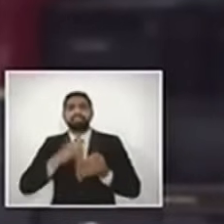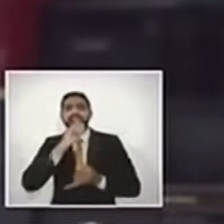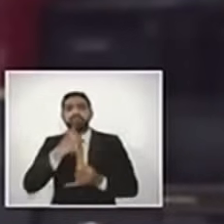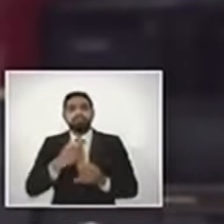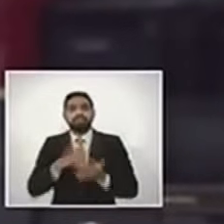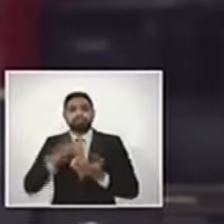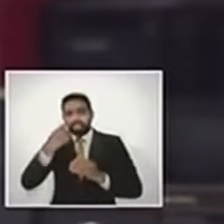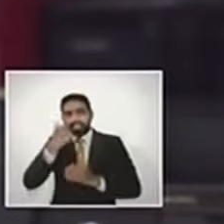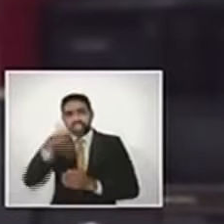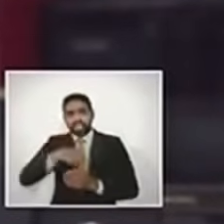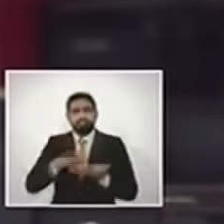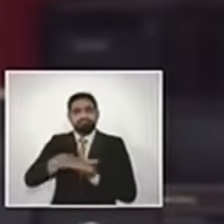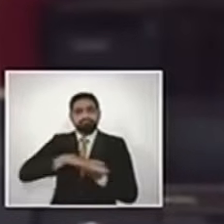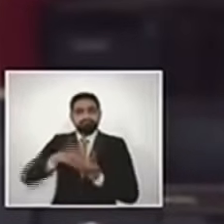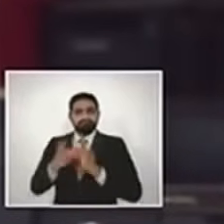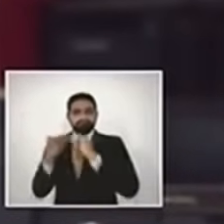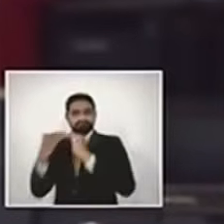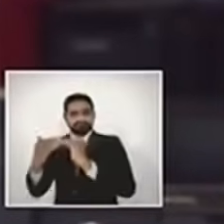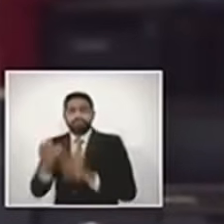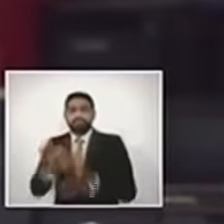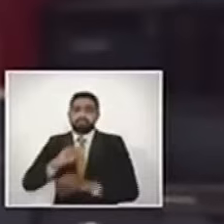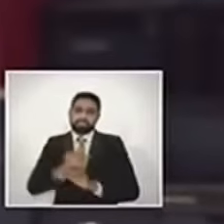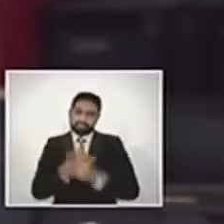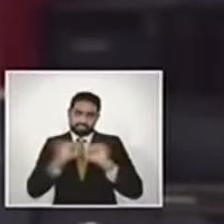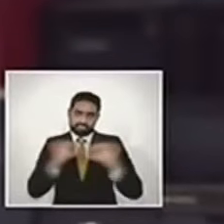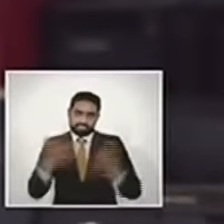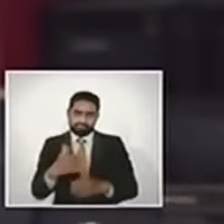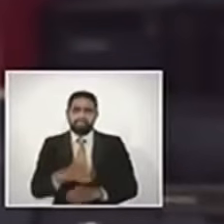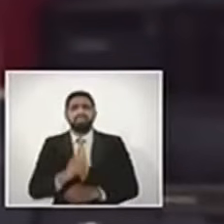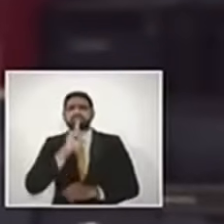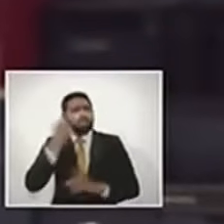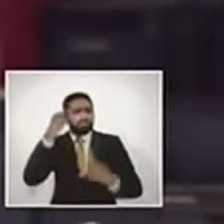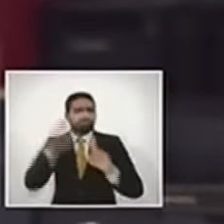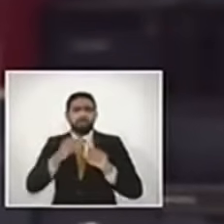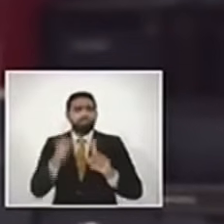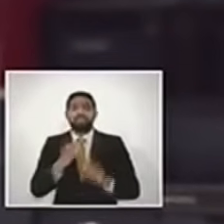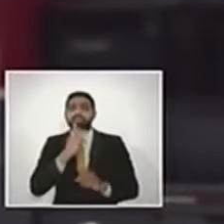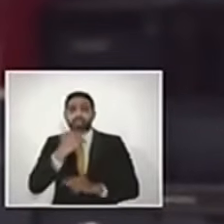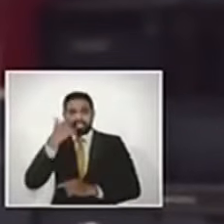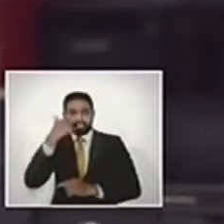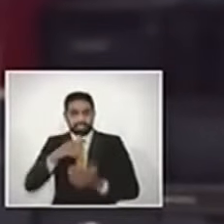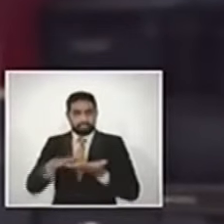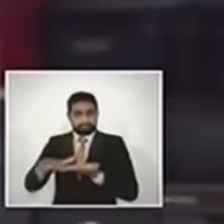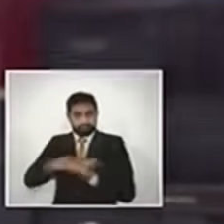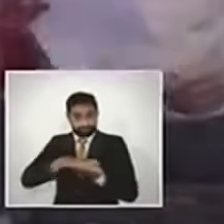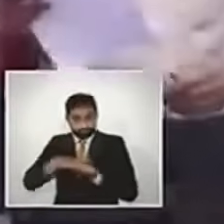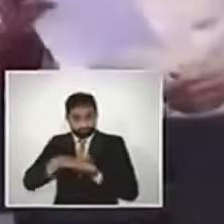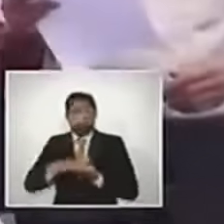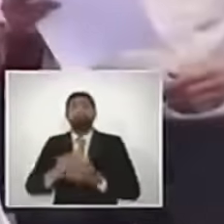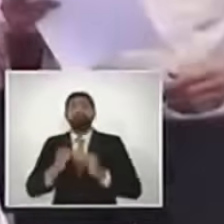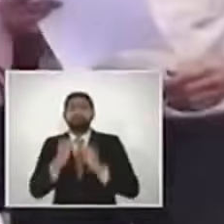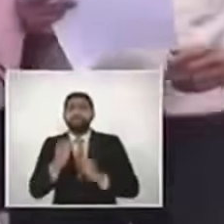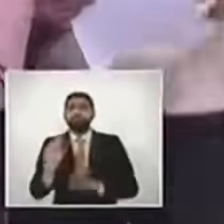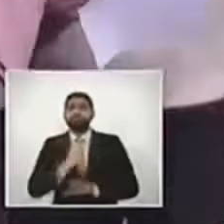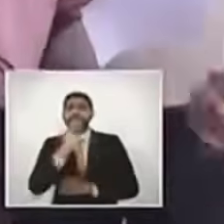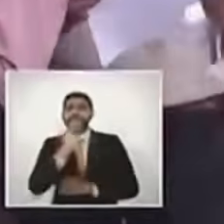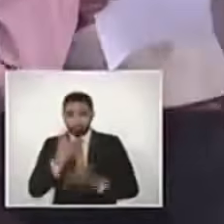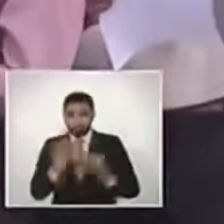unions allege that the shutting down of the refinery is an attempt to sell it off.